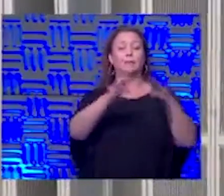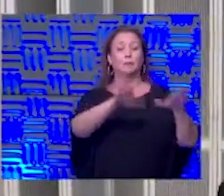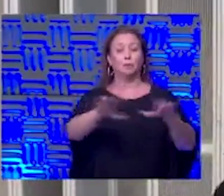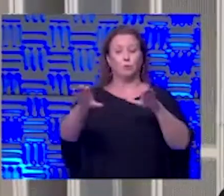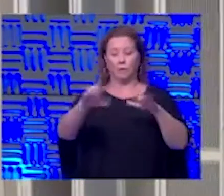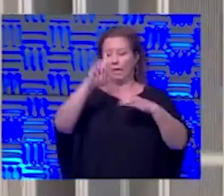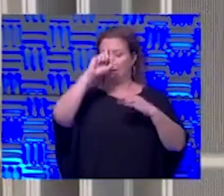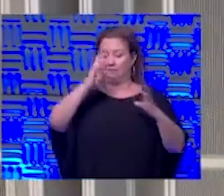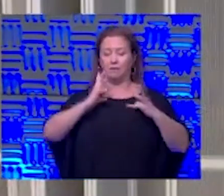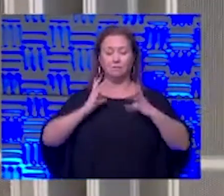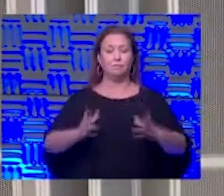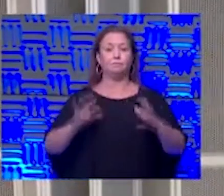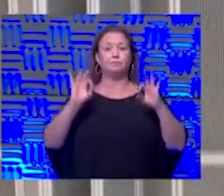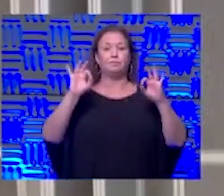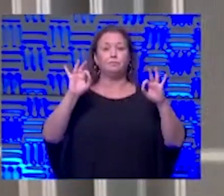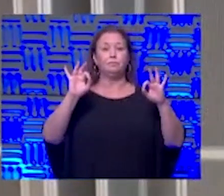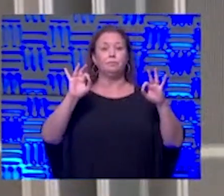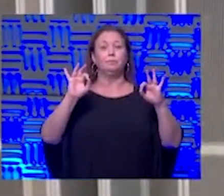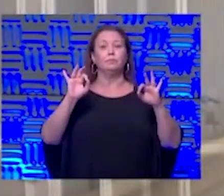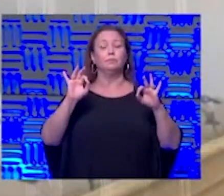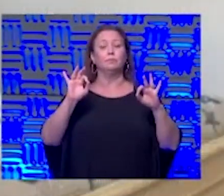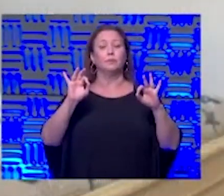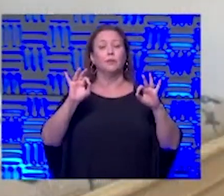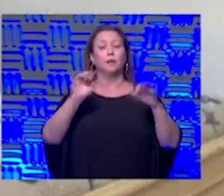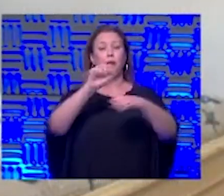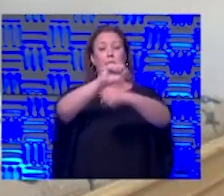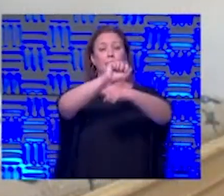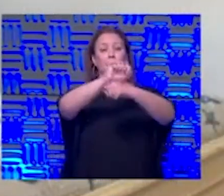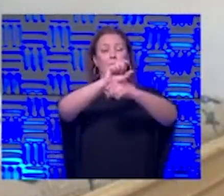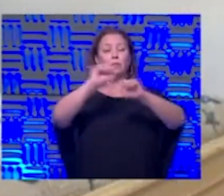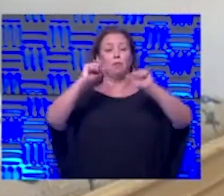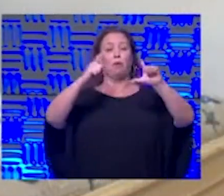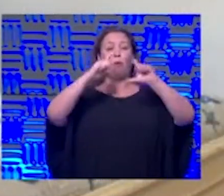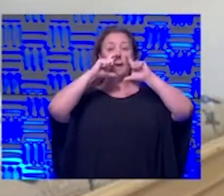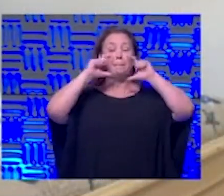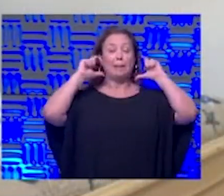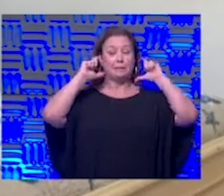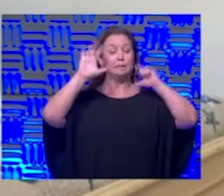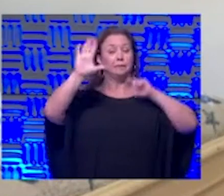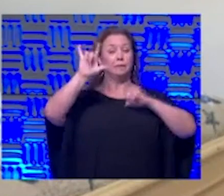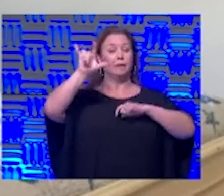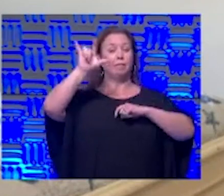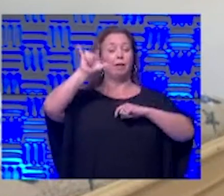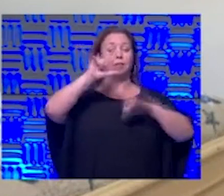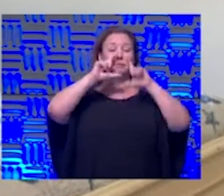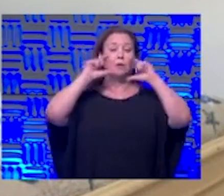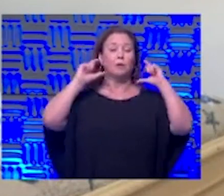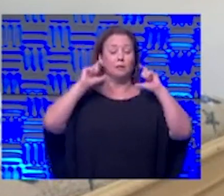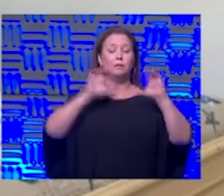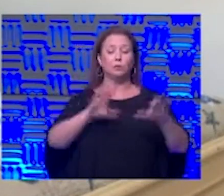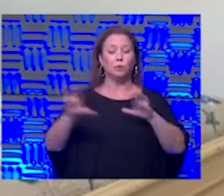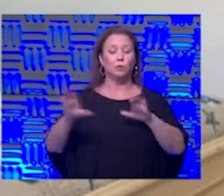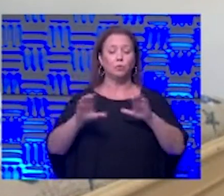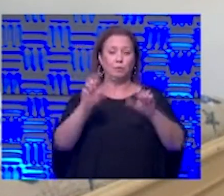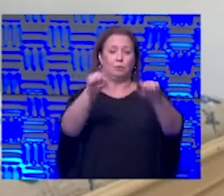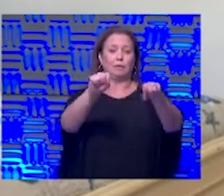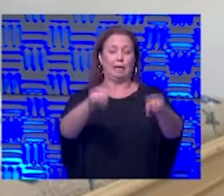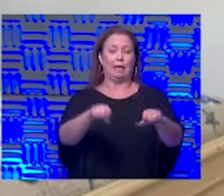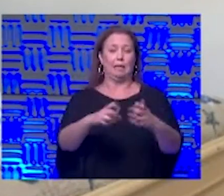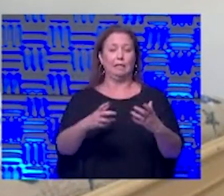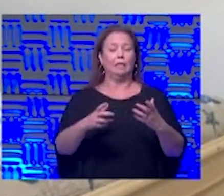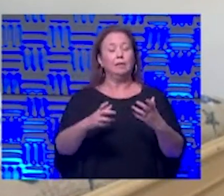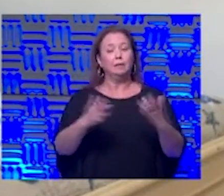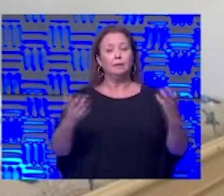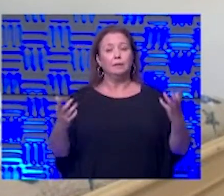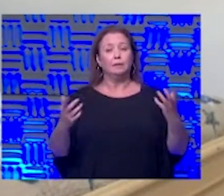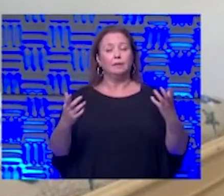that's all well and good. The employees are all wearing masks, so they are doing as much as they possibly can. And then it just